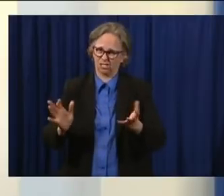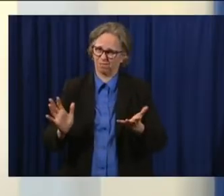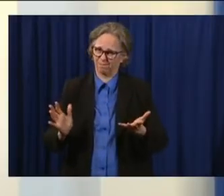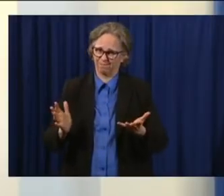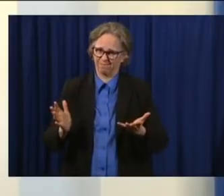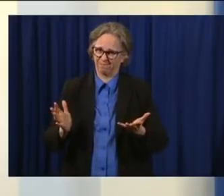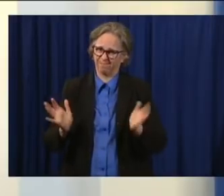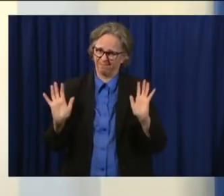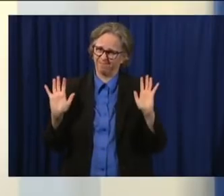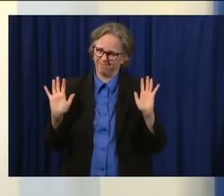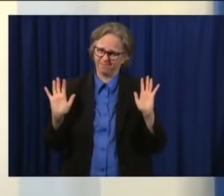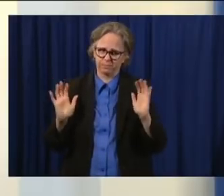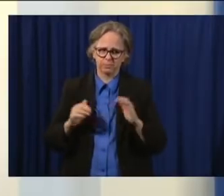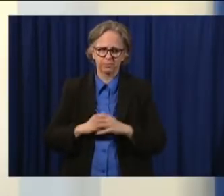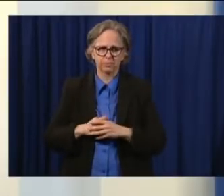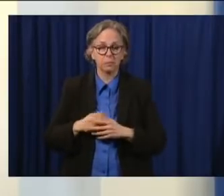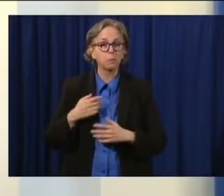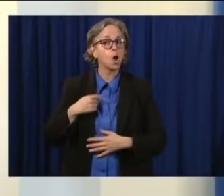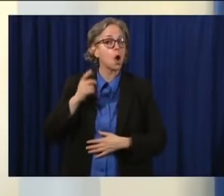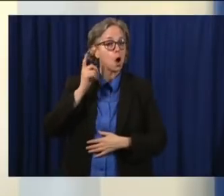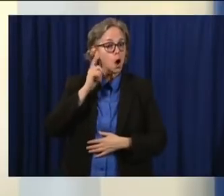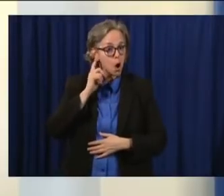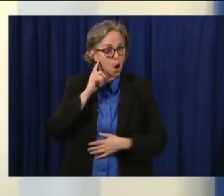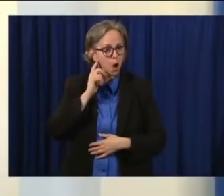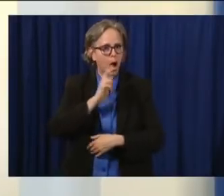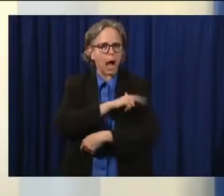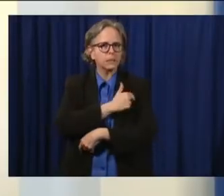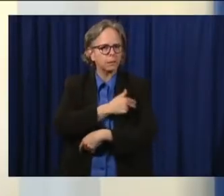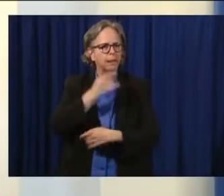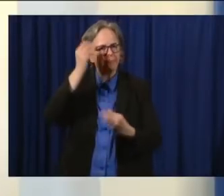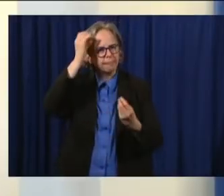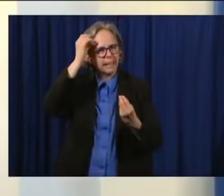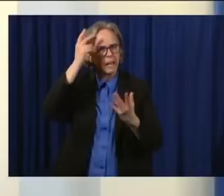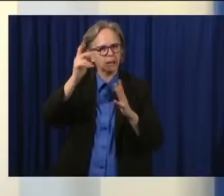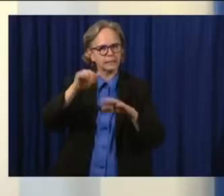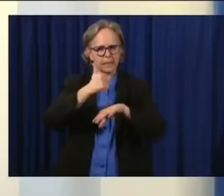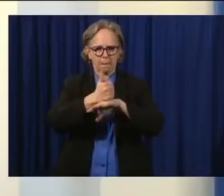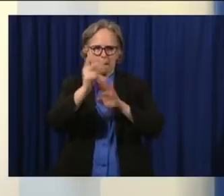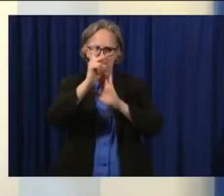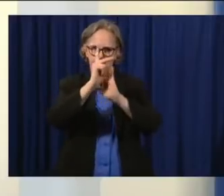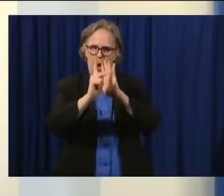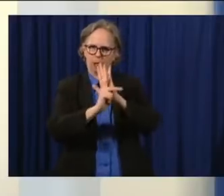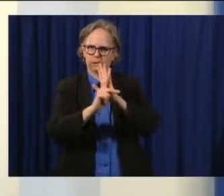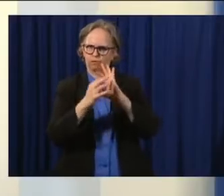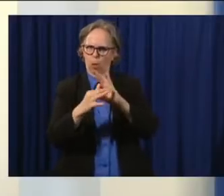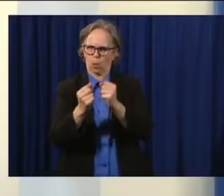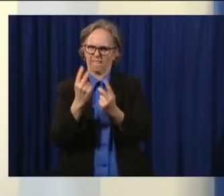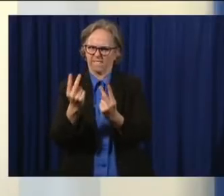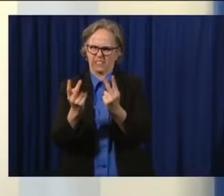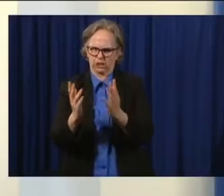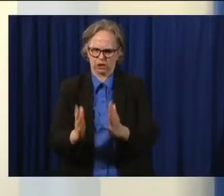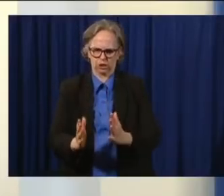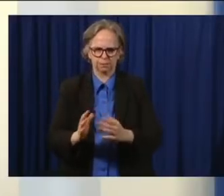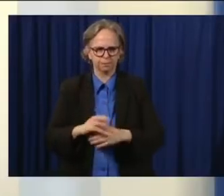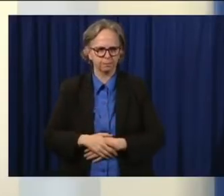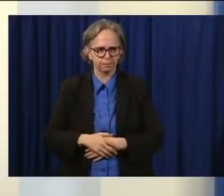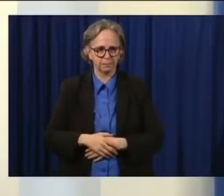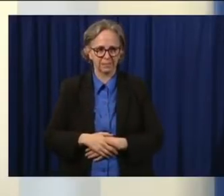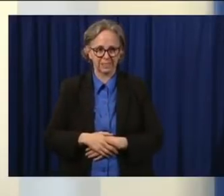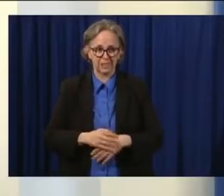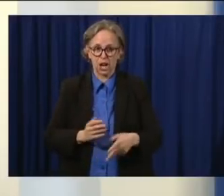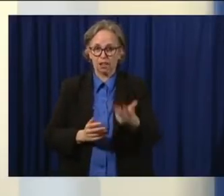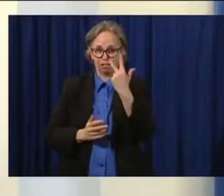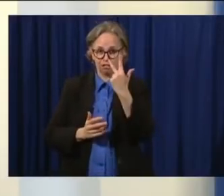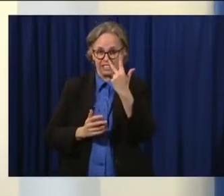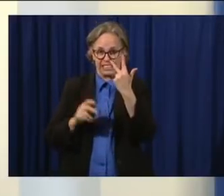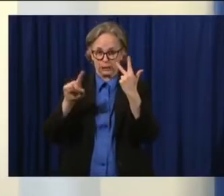heard, are looking at their policies very carefully. I've had conversations with the zone leads that I have contact with, who then